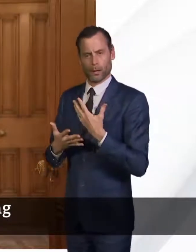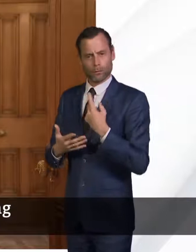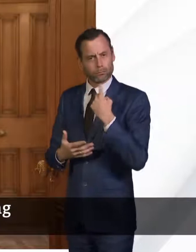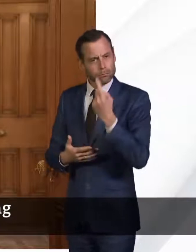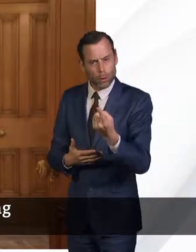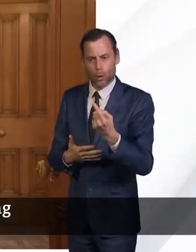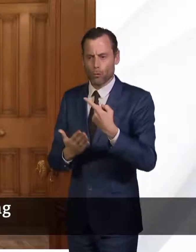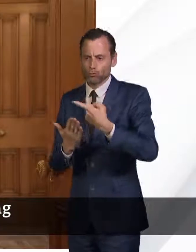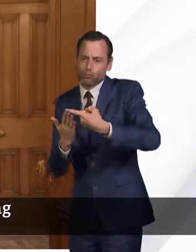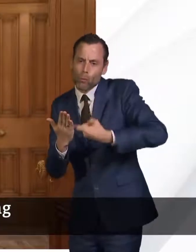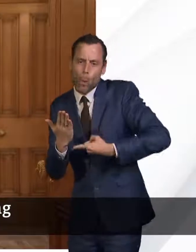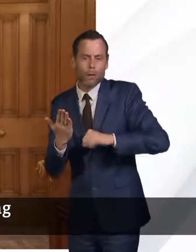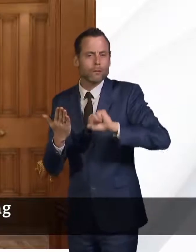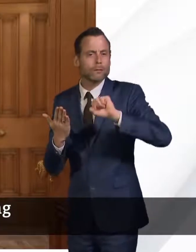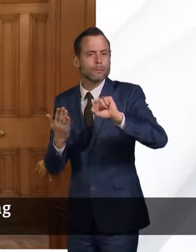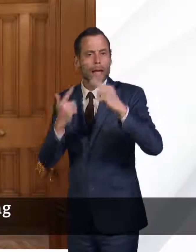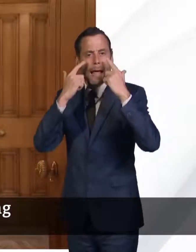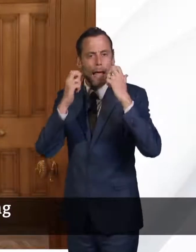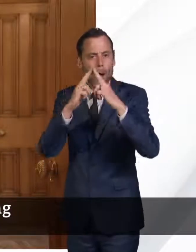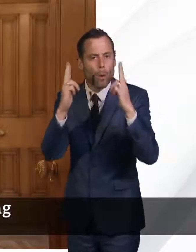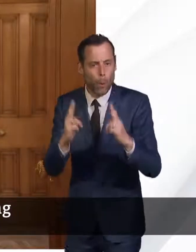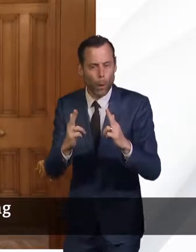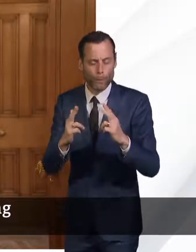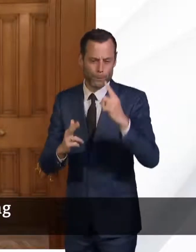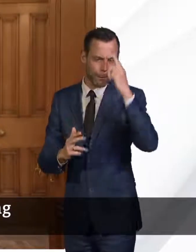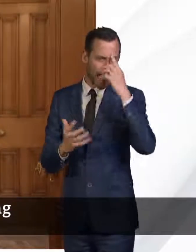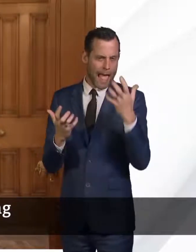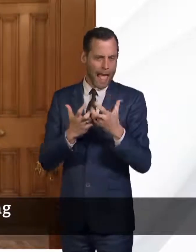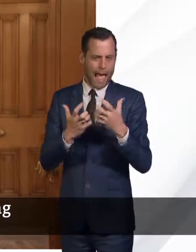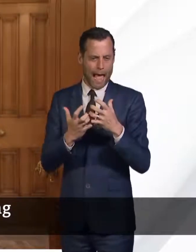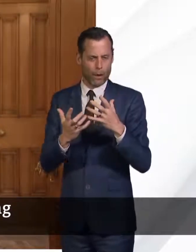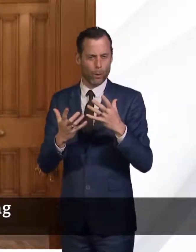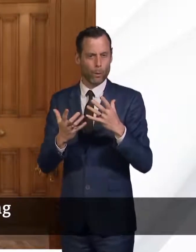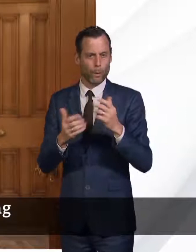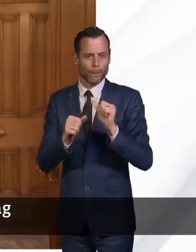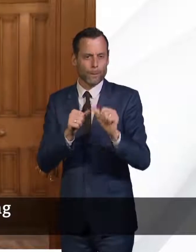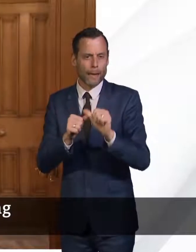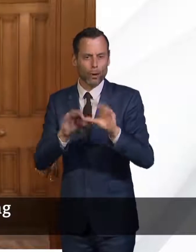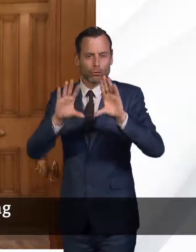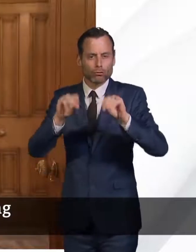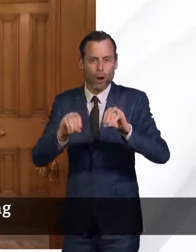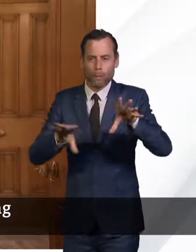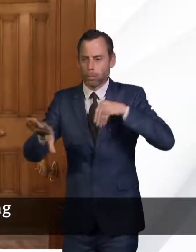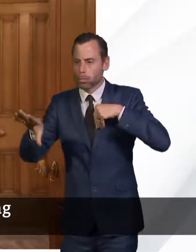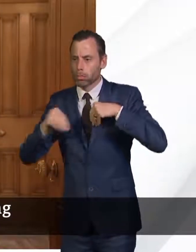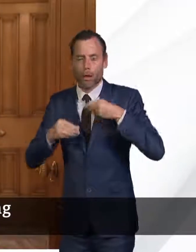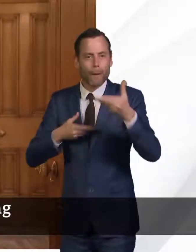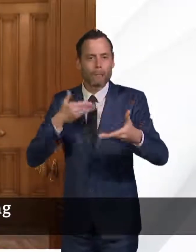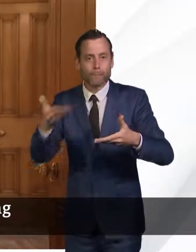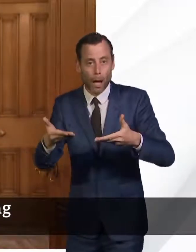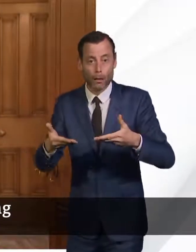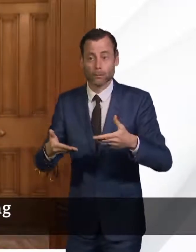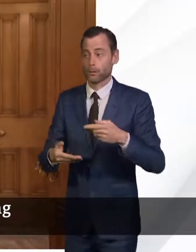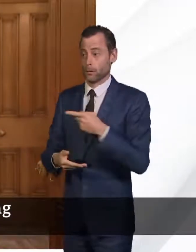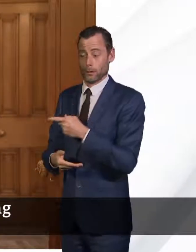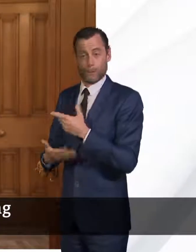what happens in care homes and improved infection control, and also making testing available right throughout